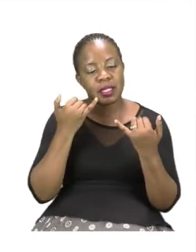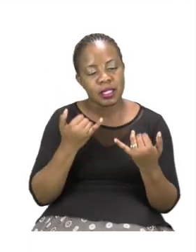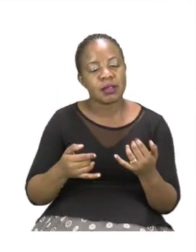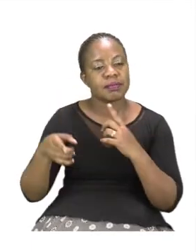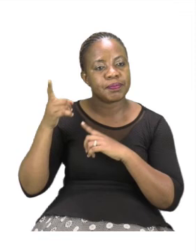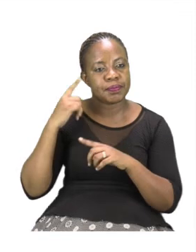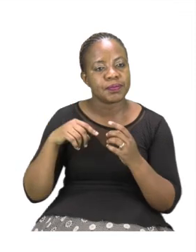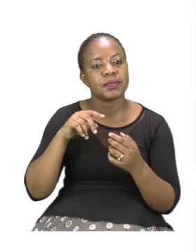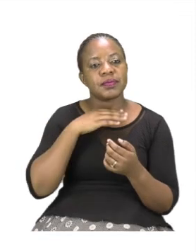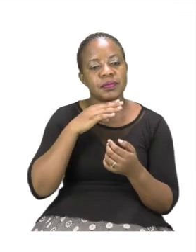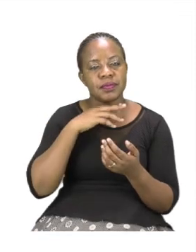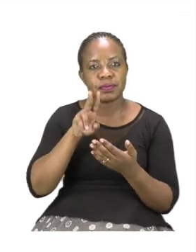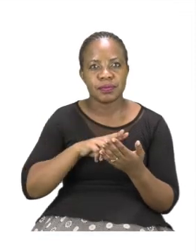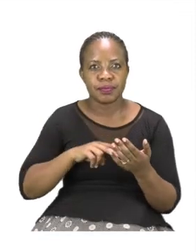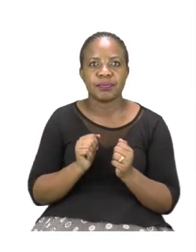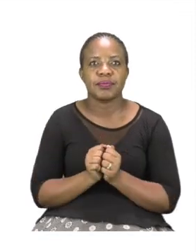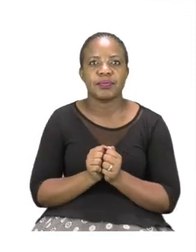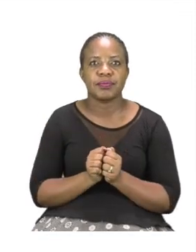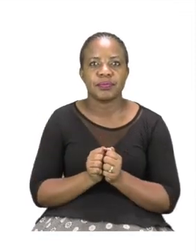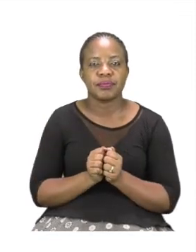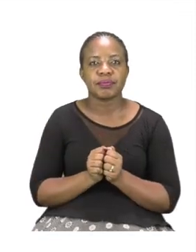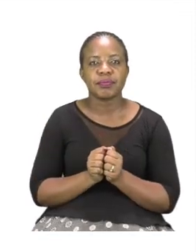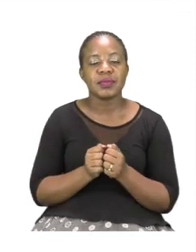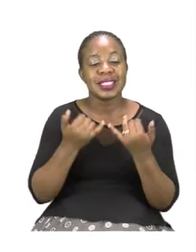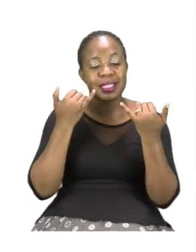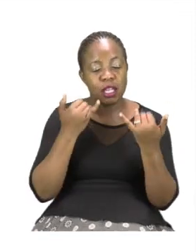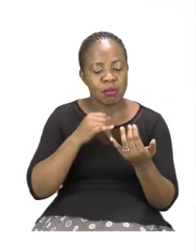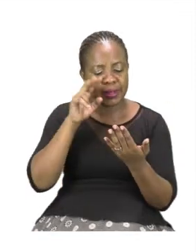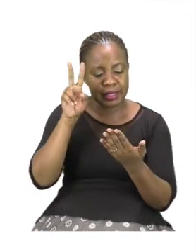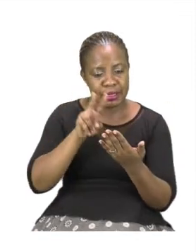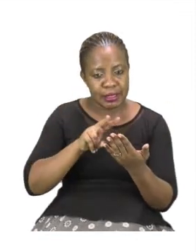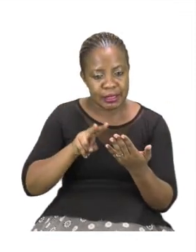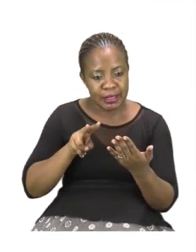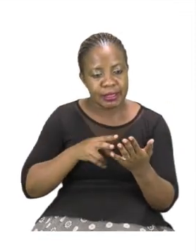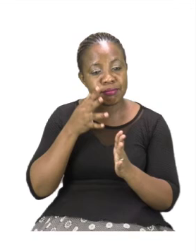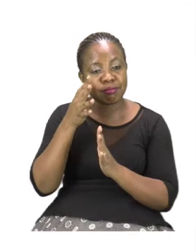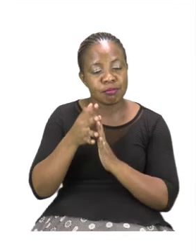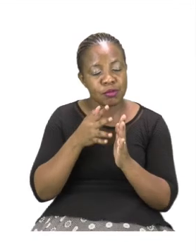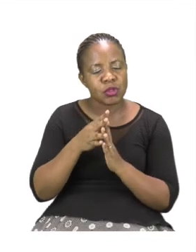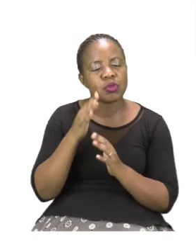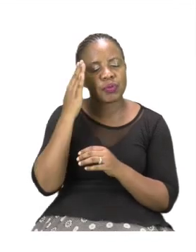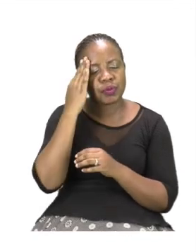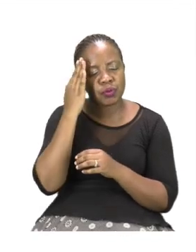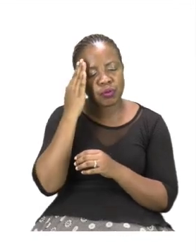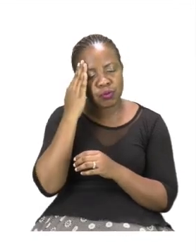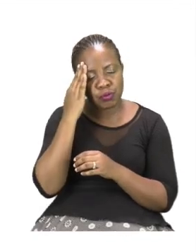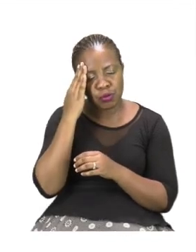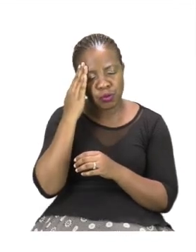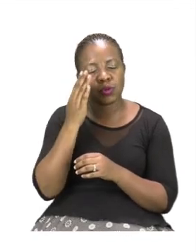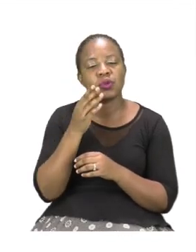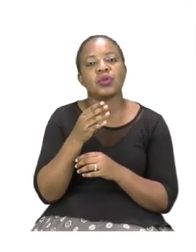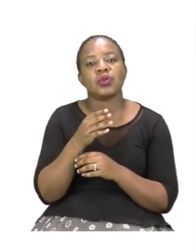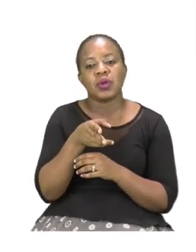time. This time we are looking for our answers. So let us take a look at